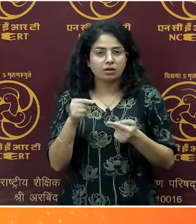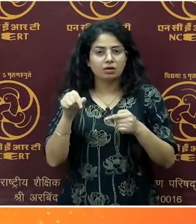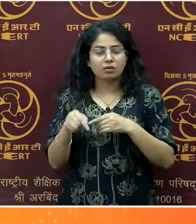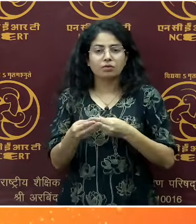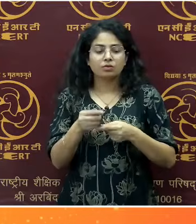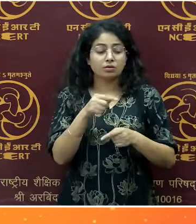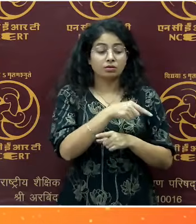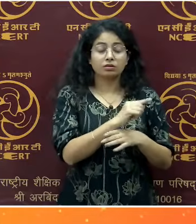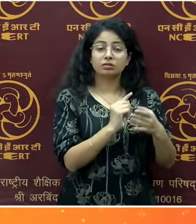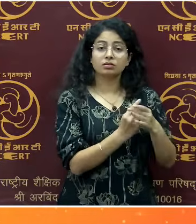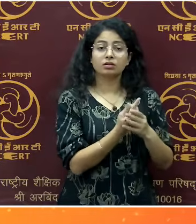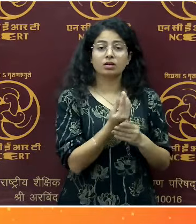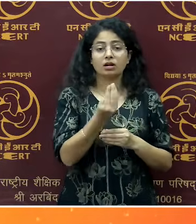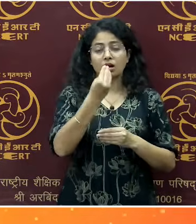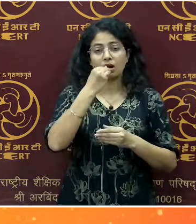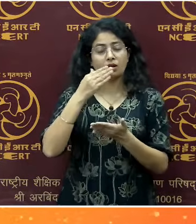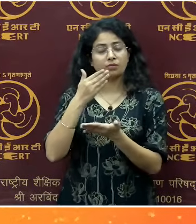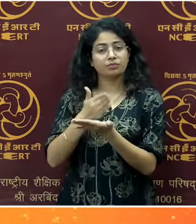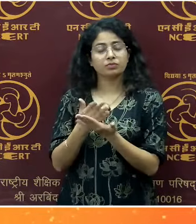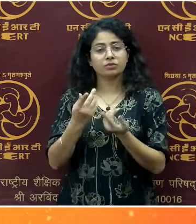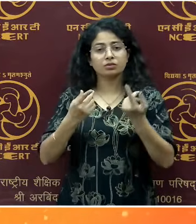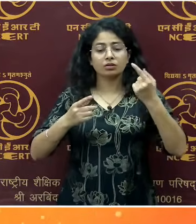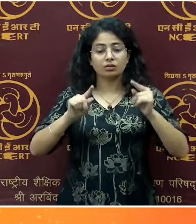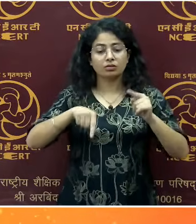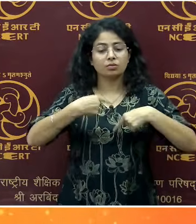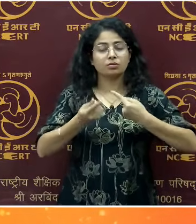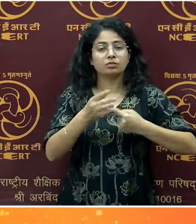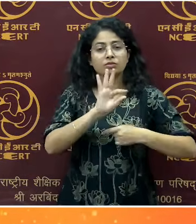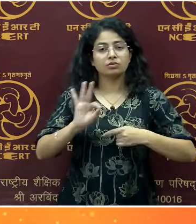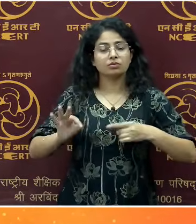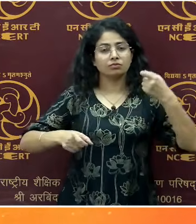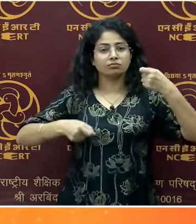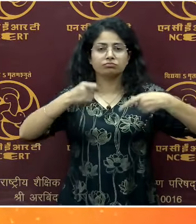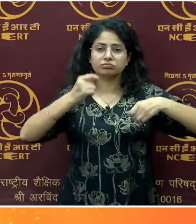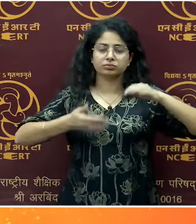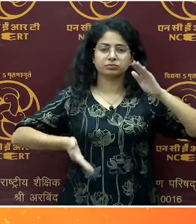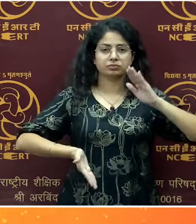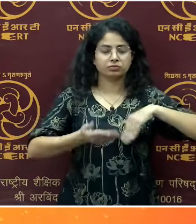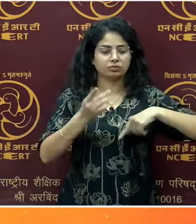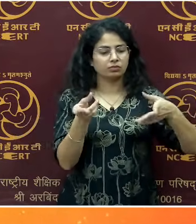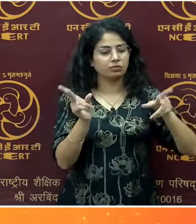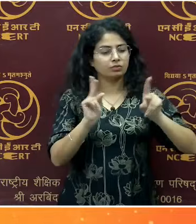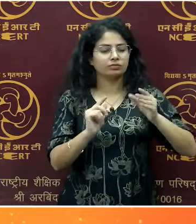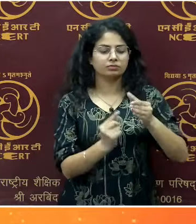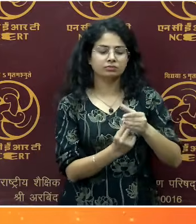the grass, it rained well that week and that helped the grass grew